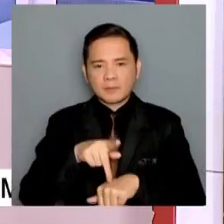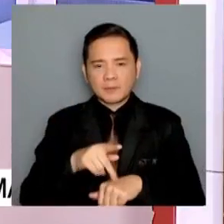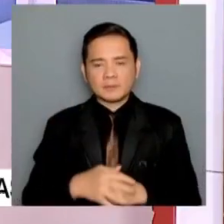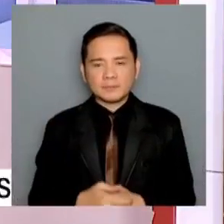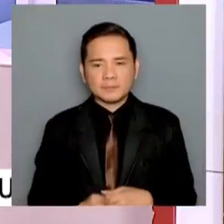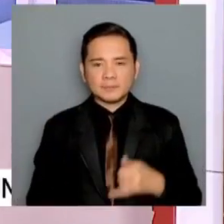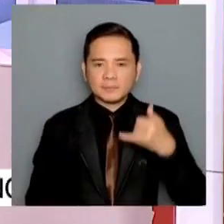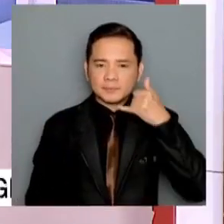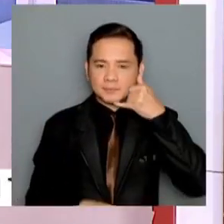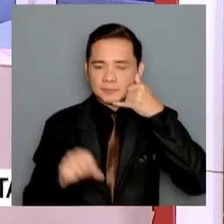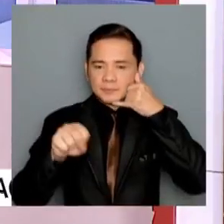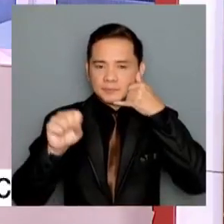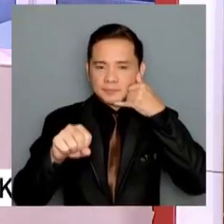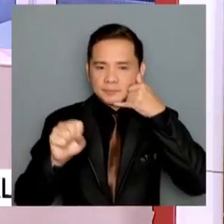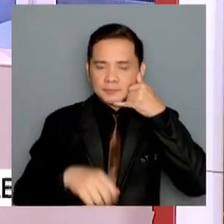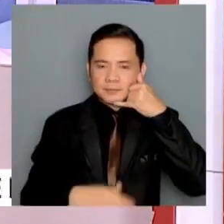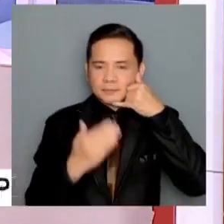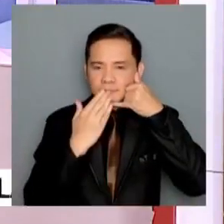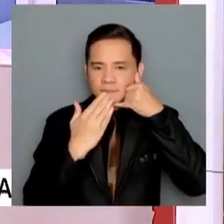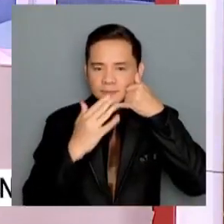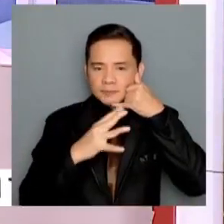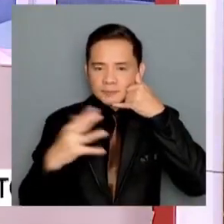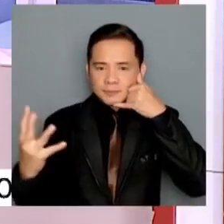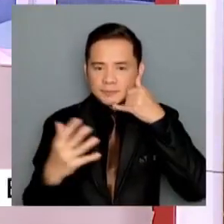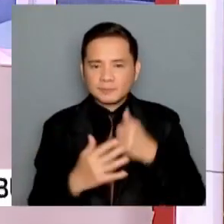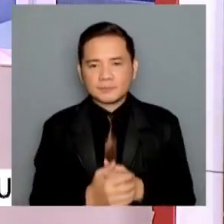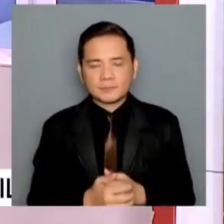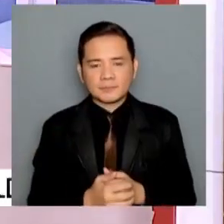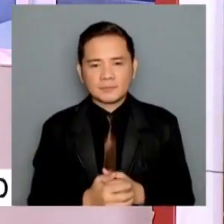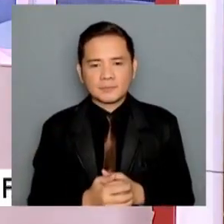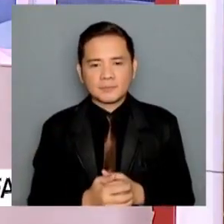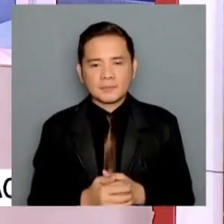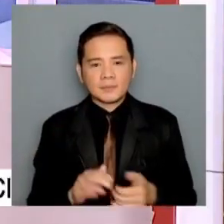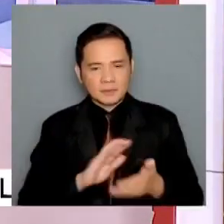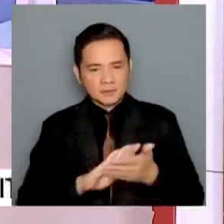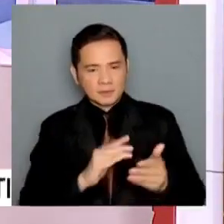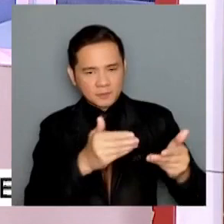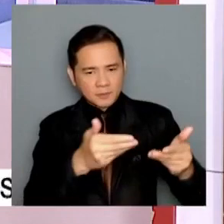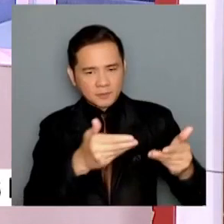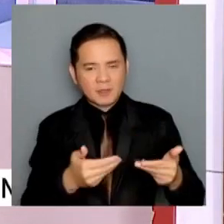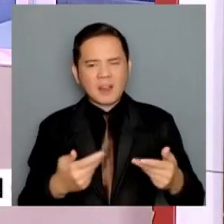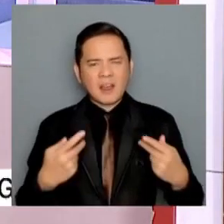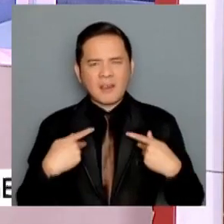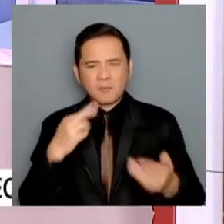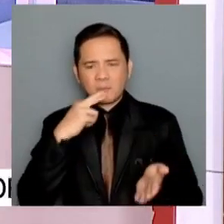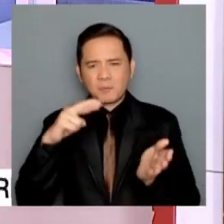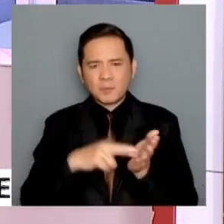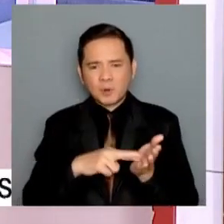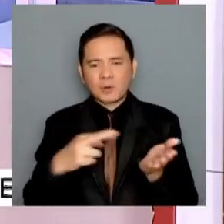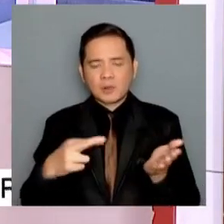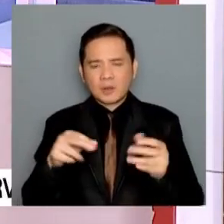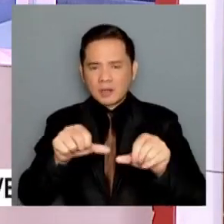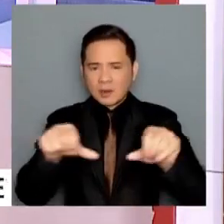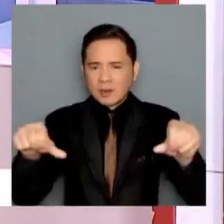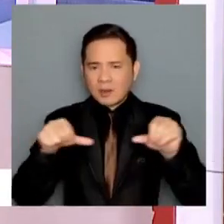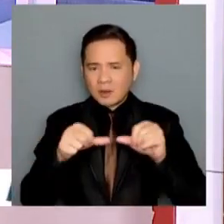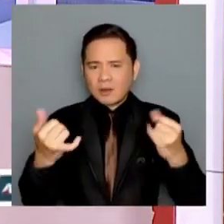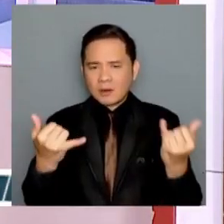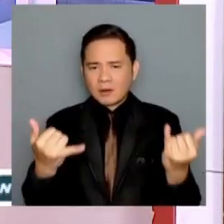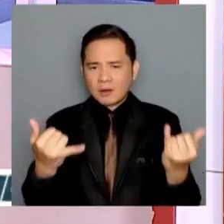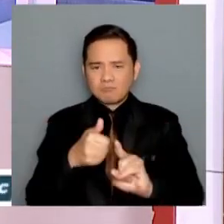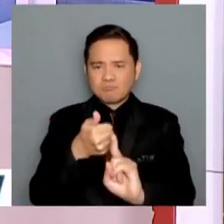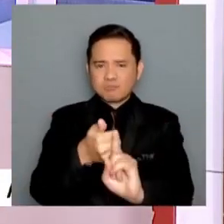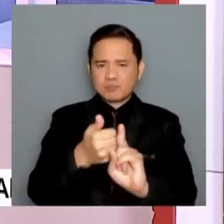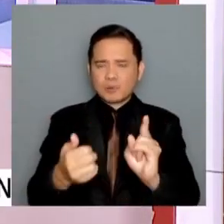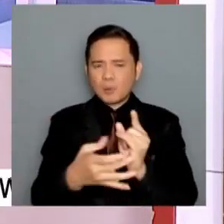Good afternoon, Dar. Yes, it's good to have you here. Now, we've been receiving reports that the area that's been affected by the massive oil